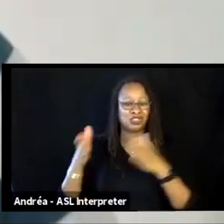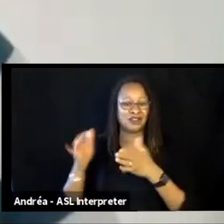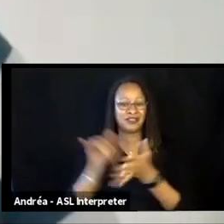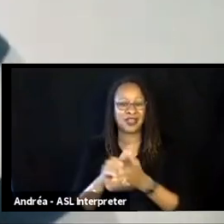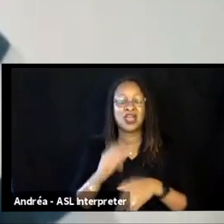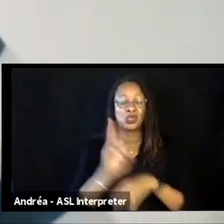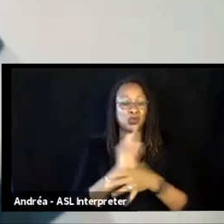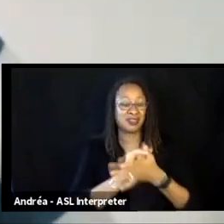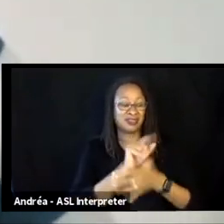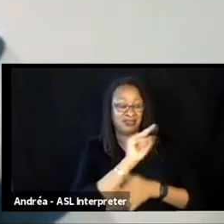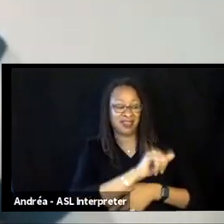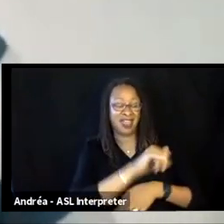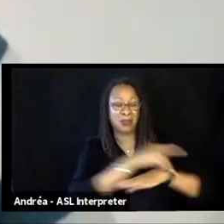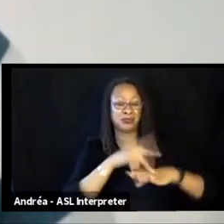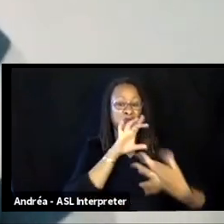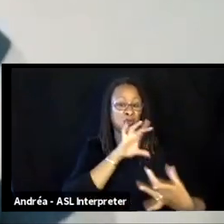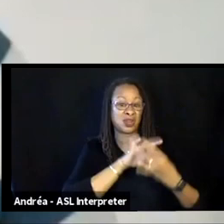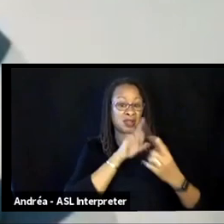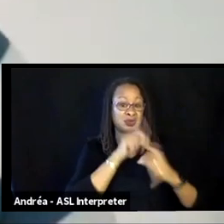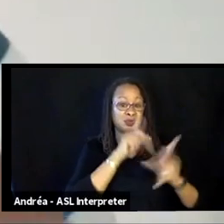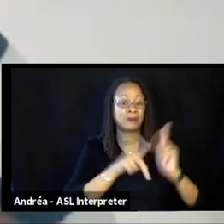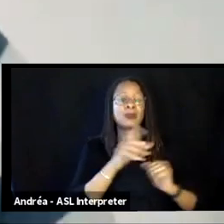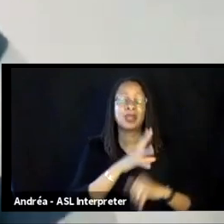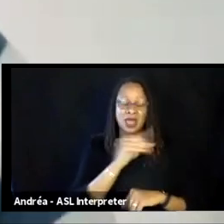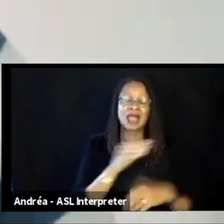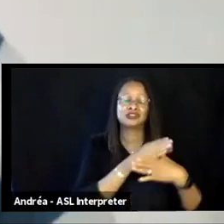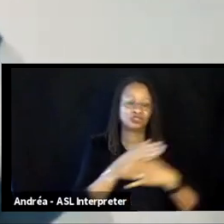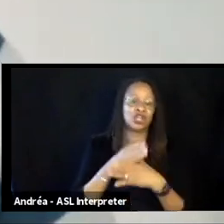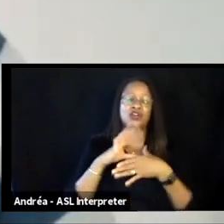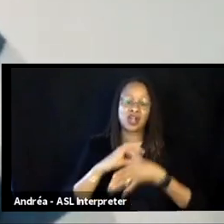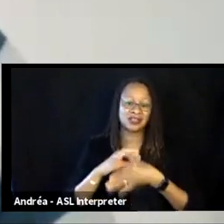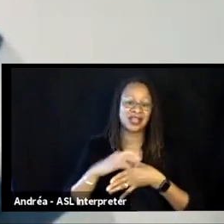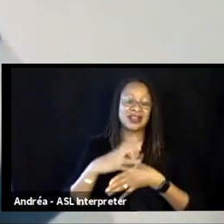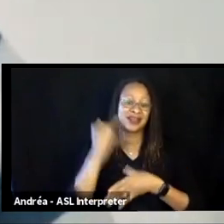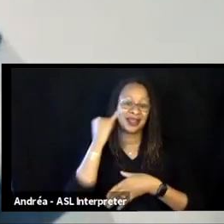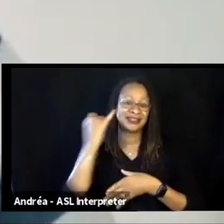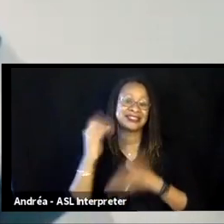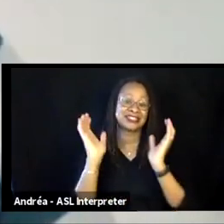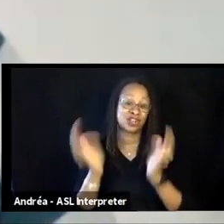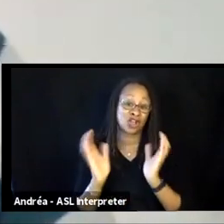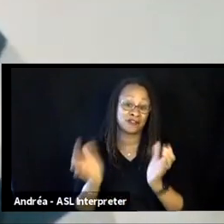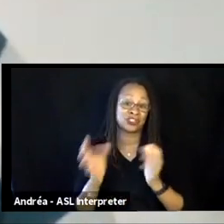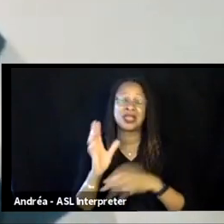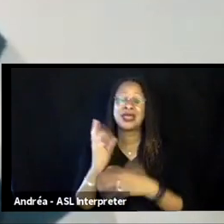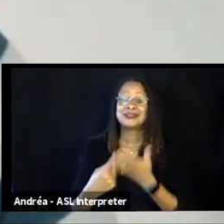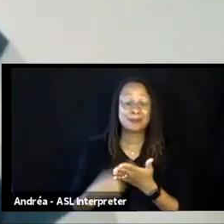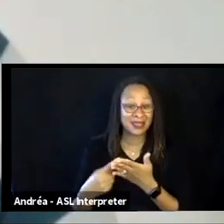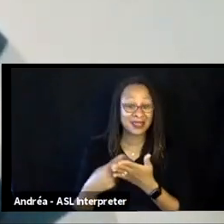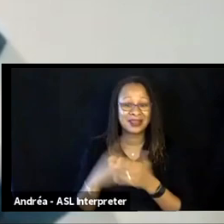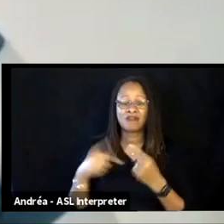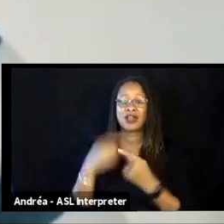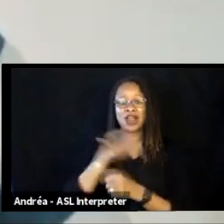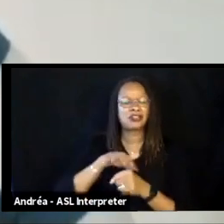using that platform to connect with people and share content and ideas and conversation and debate around areas such